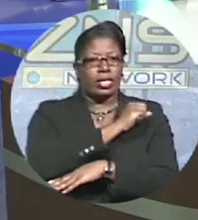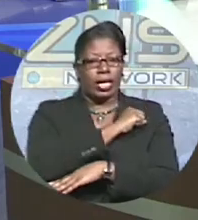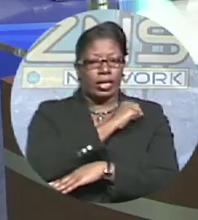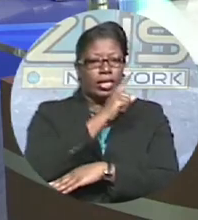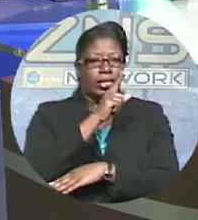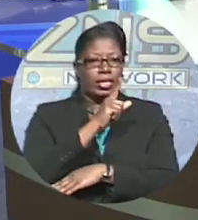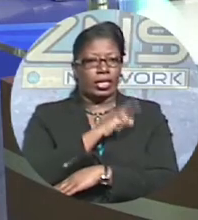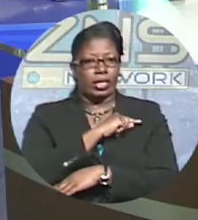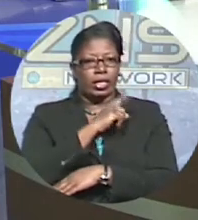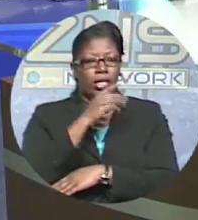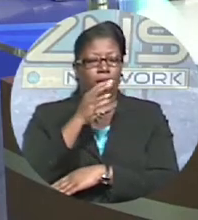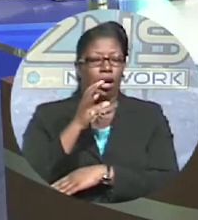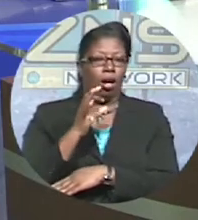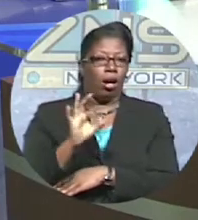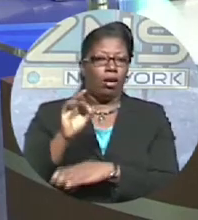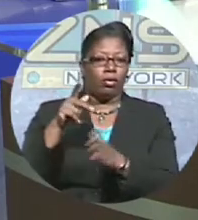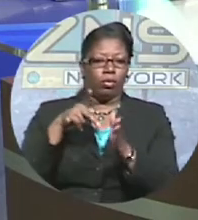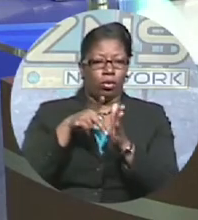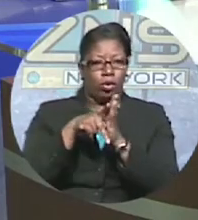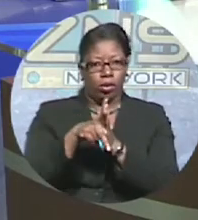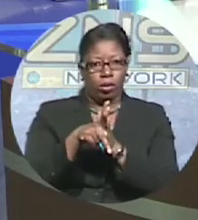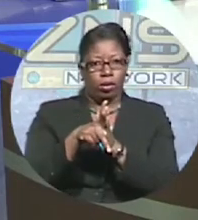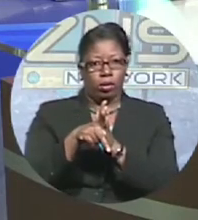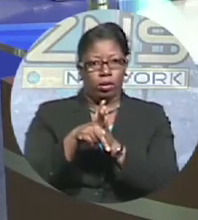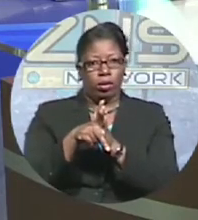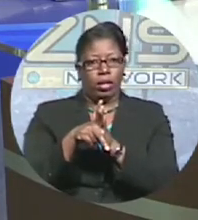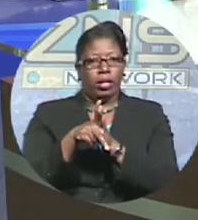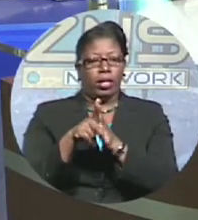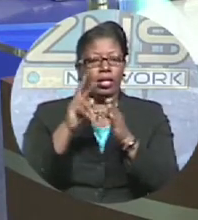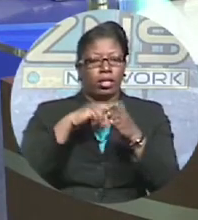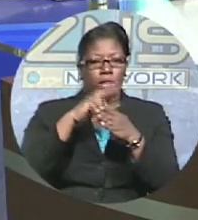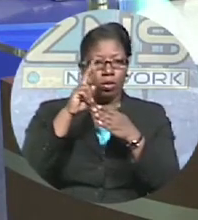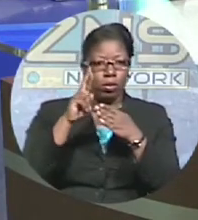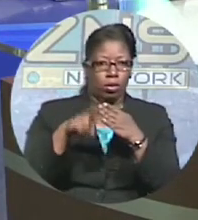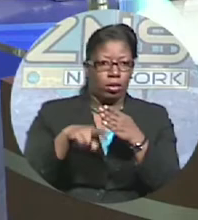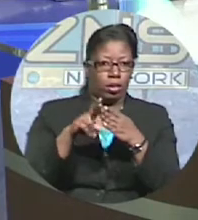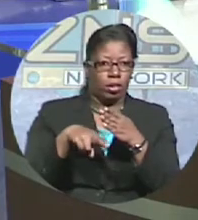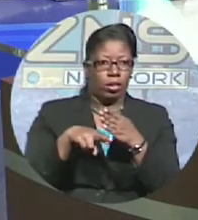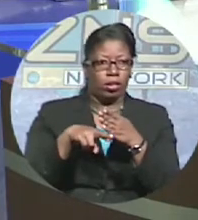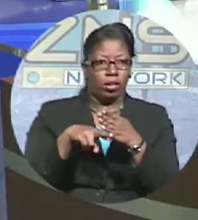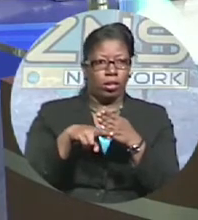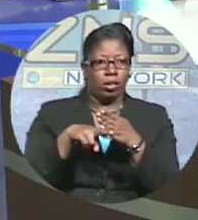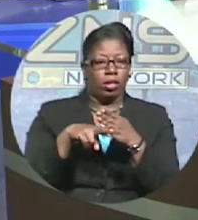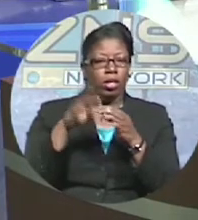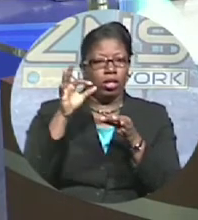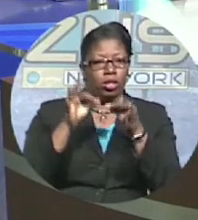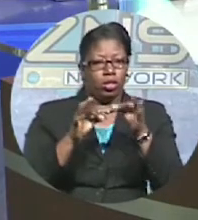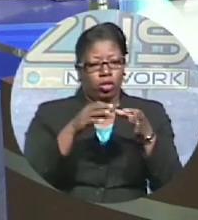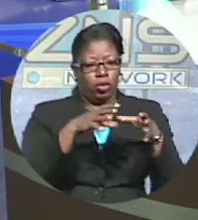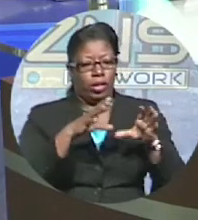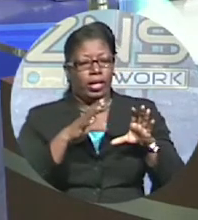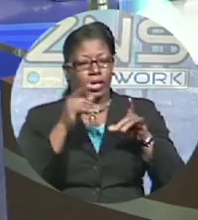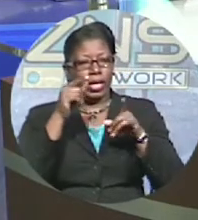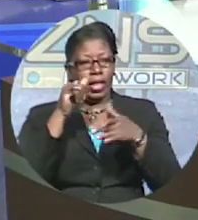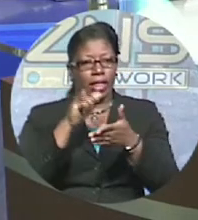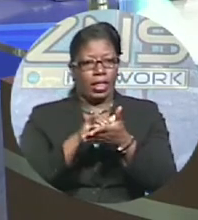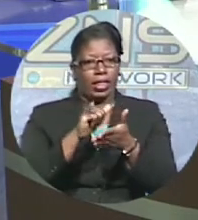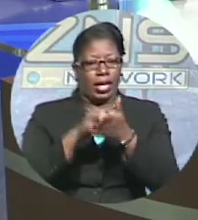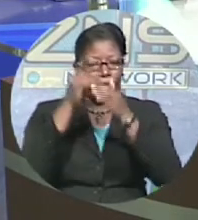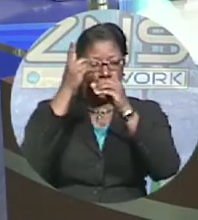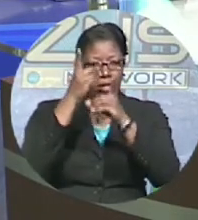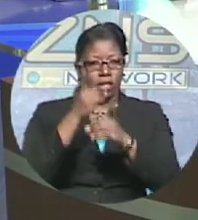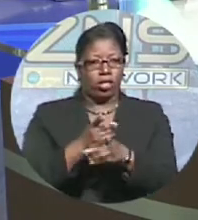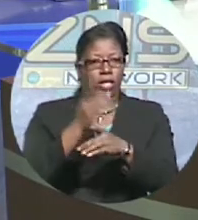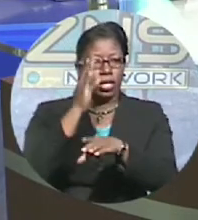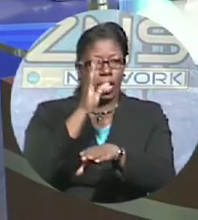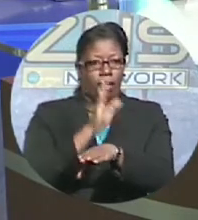Guilty of murder is the verdict against contractor Prince Hepburn, the jury handing down that verdict late this afternoon. That verdict